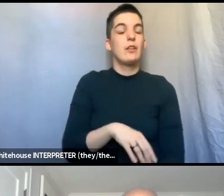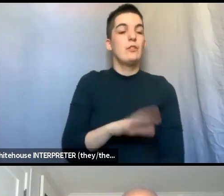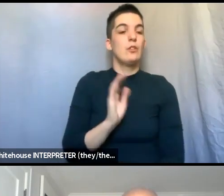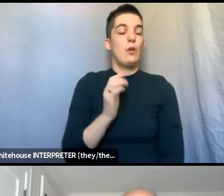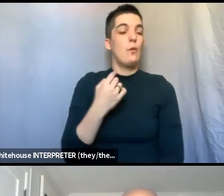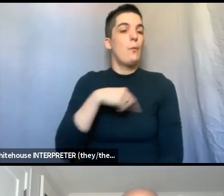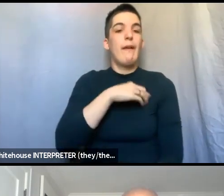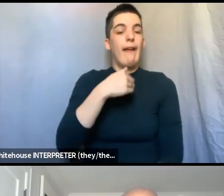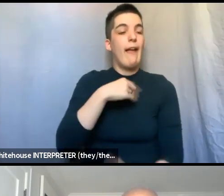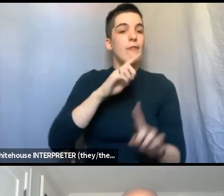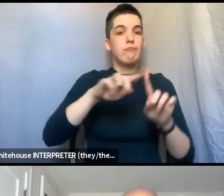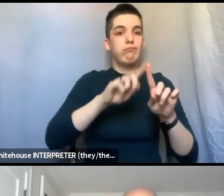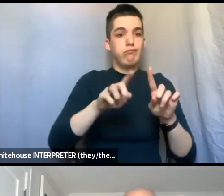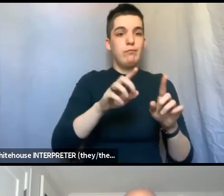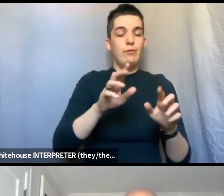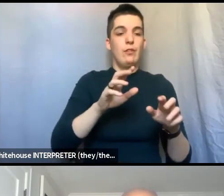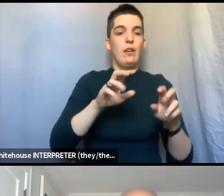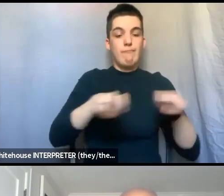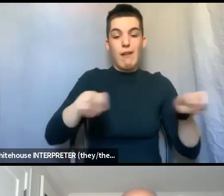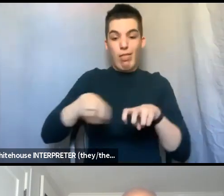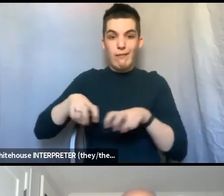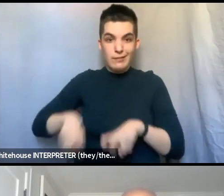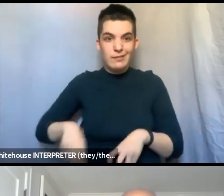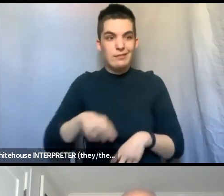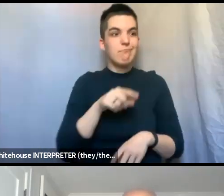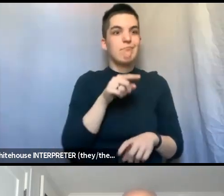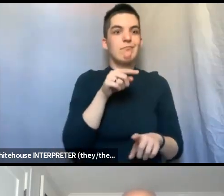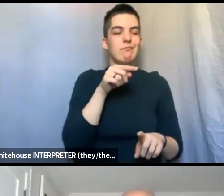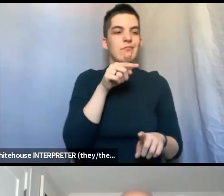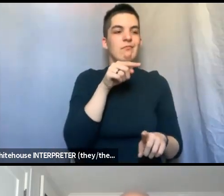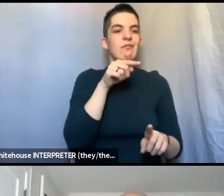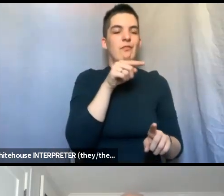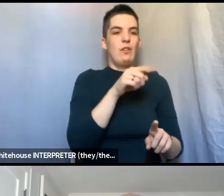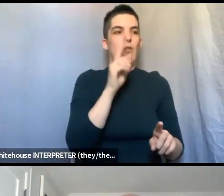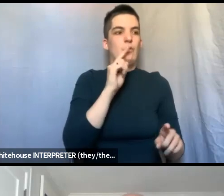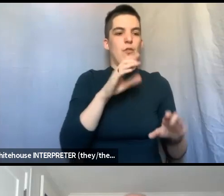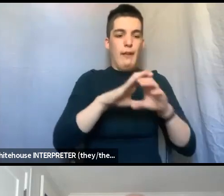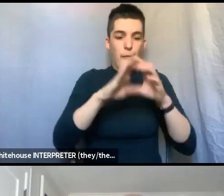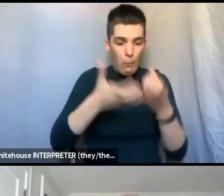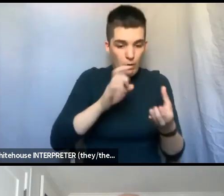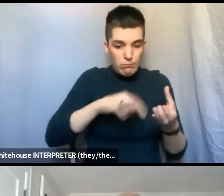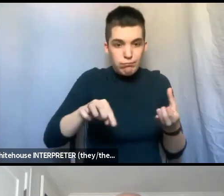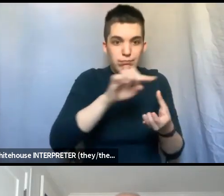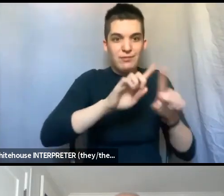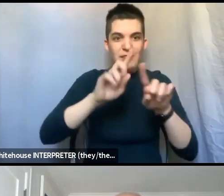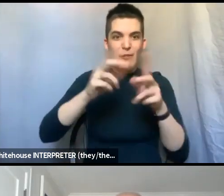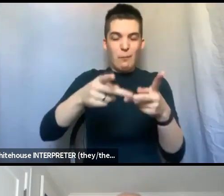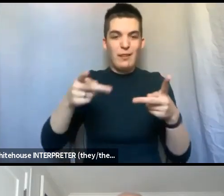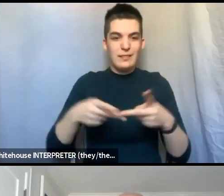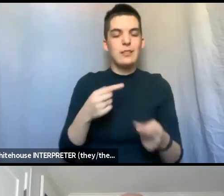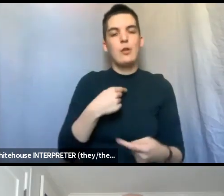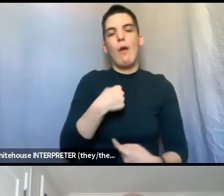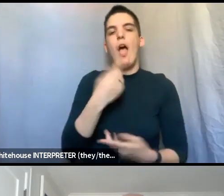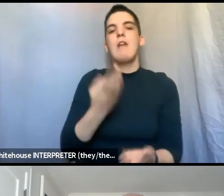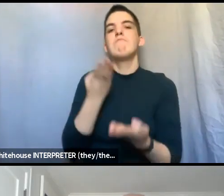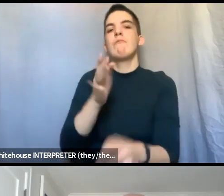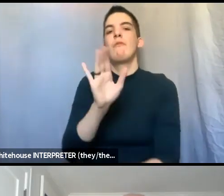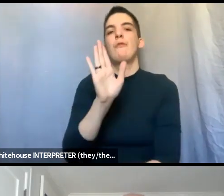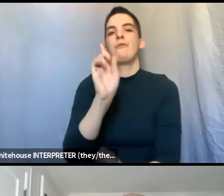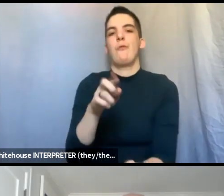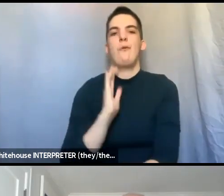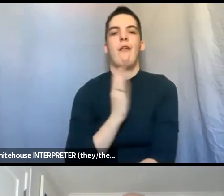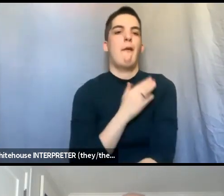the entire globe. And that is, I think, going to be one of the most fascinating conversations, but I encourage you to go to Directors Lab West website, our